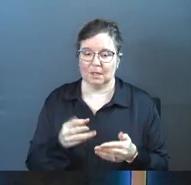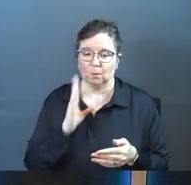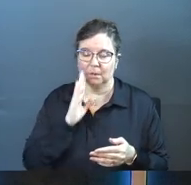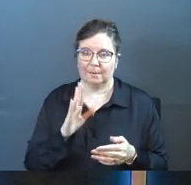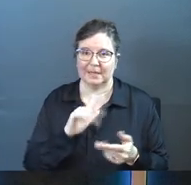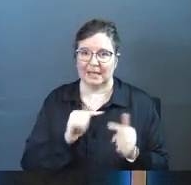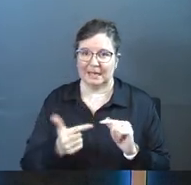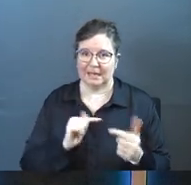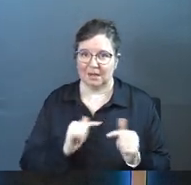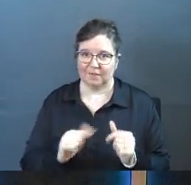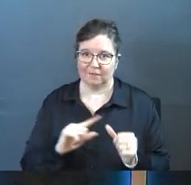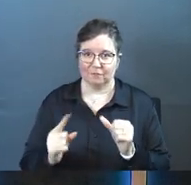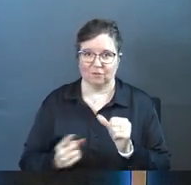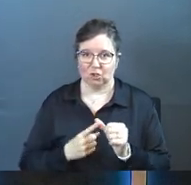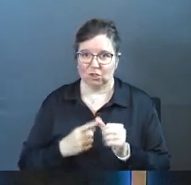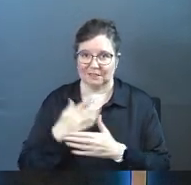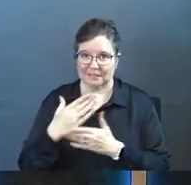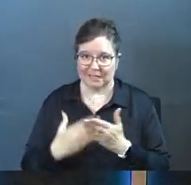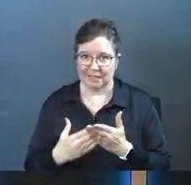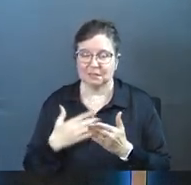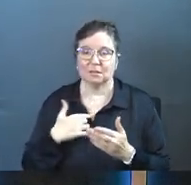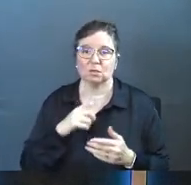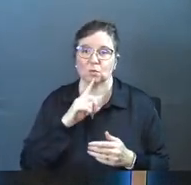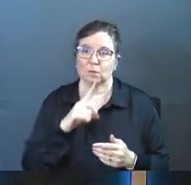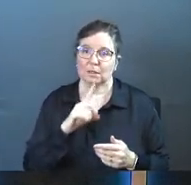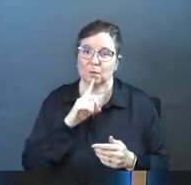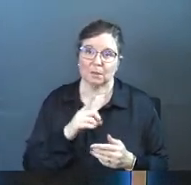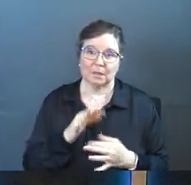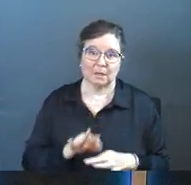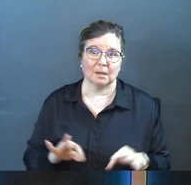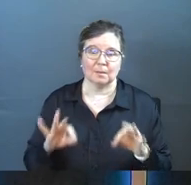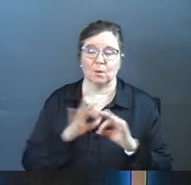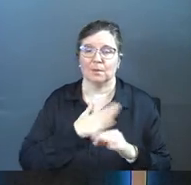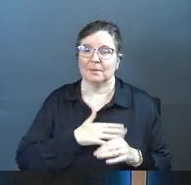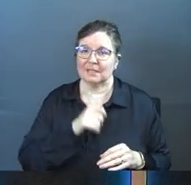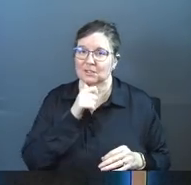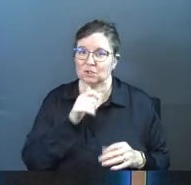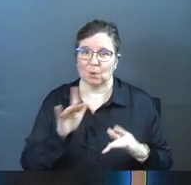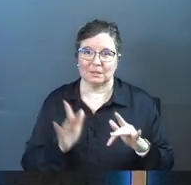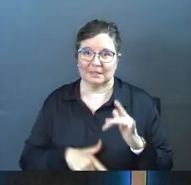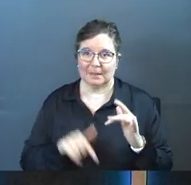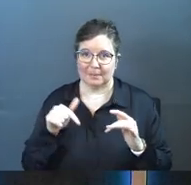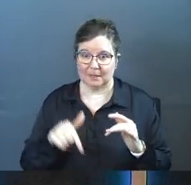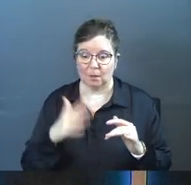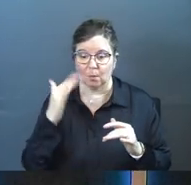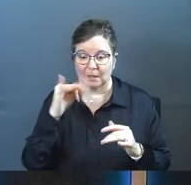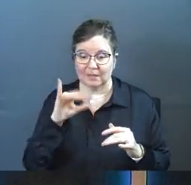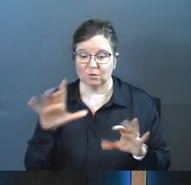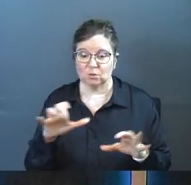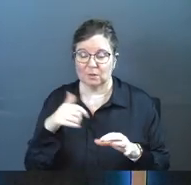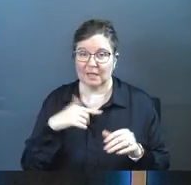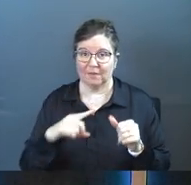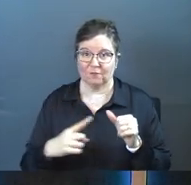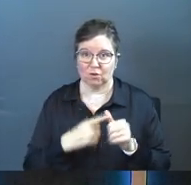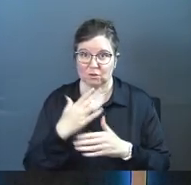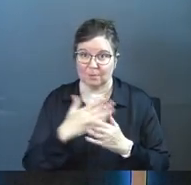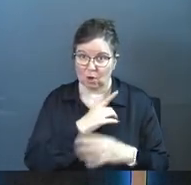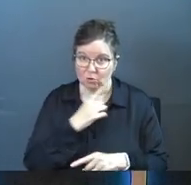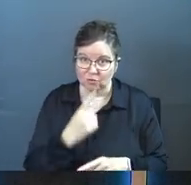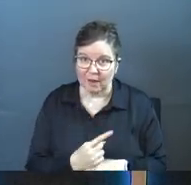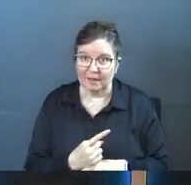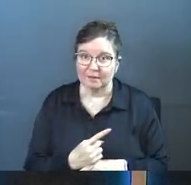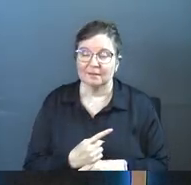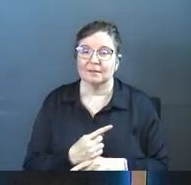going to be an interactive first section. It's super, super important. Please don't skip this, because if you can do this first part